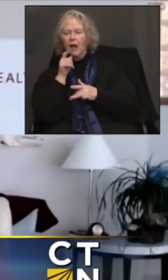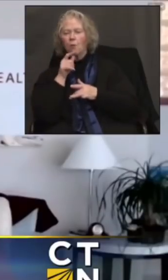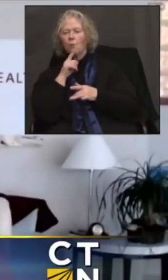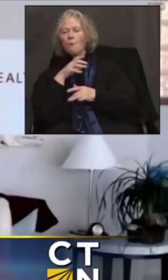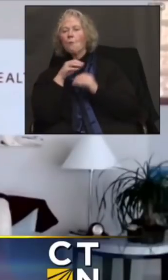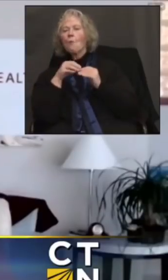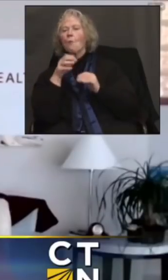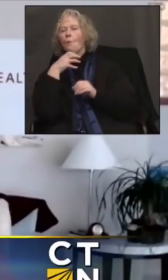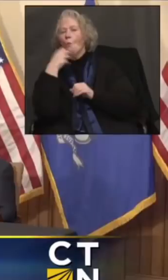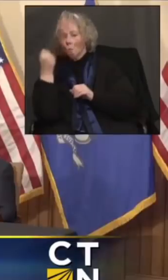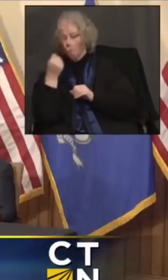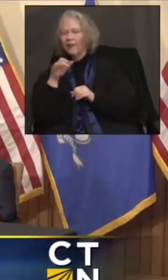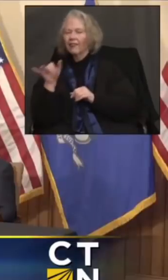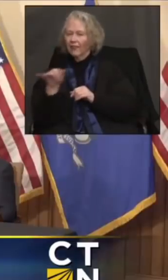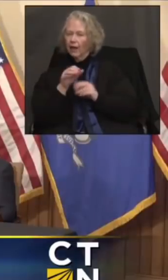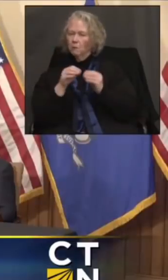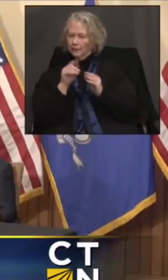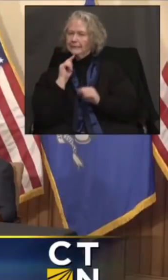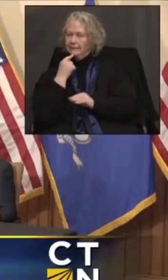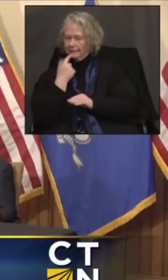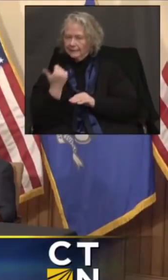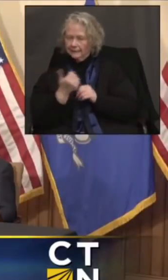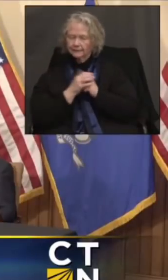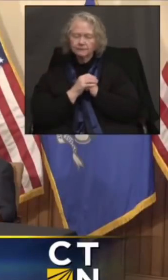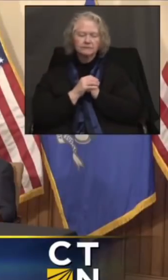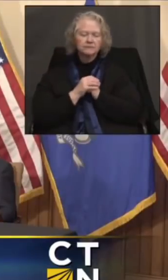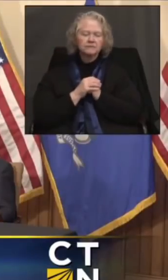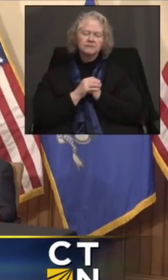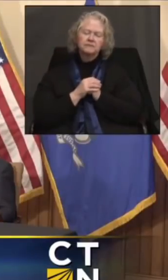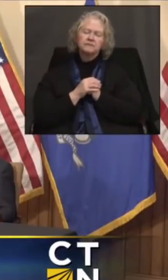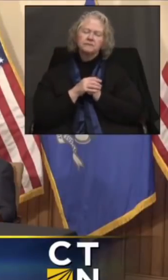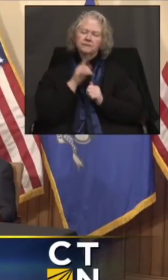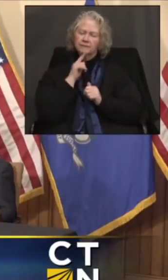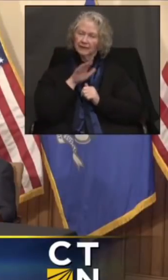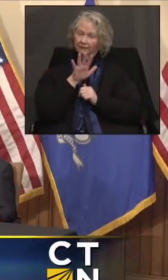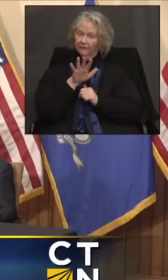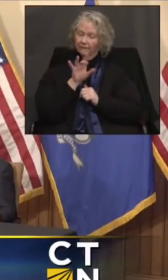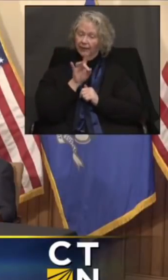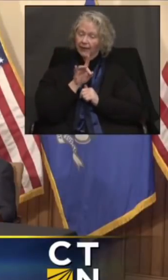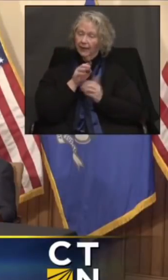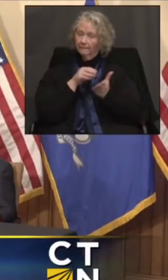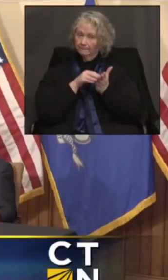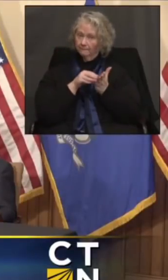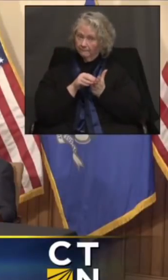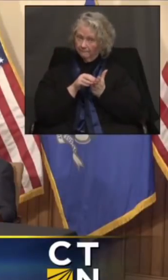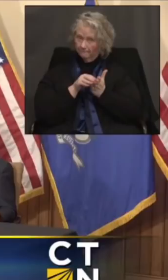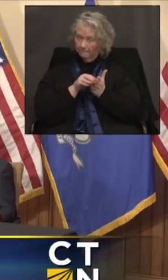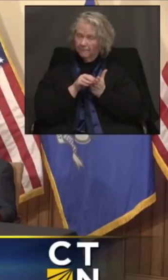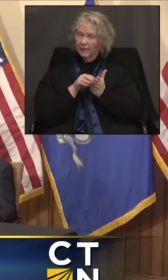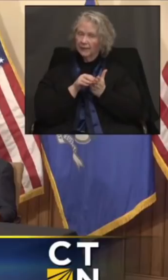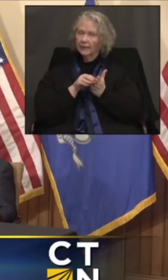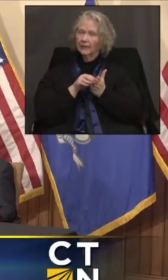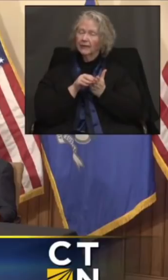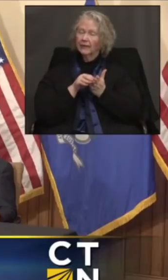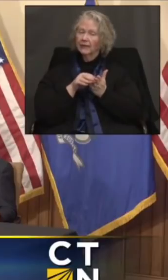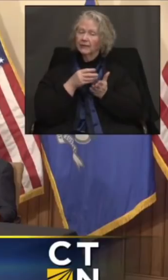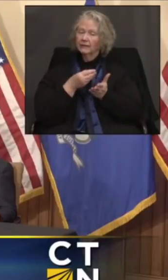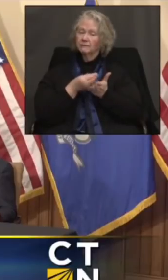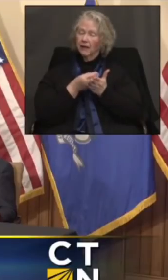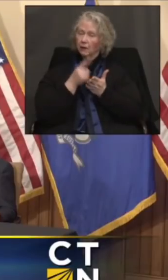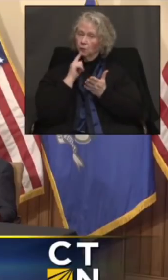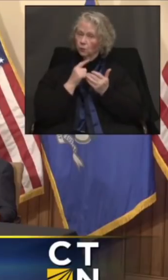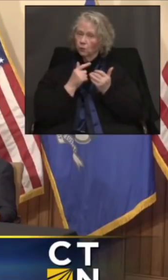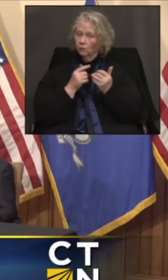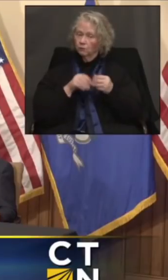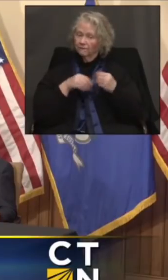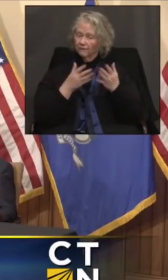ill. And then the $58 million for the equity, is that federal stimulus